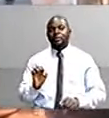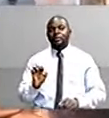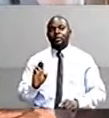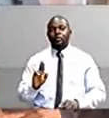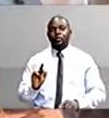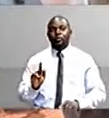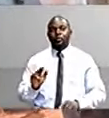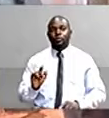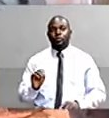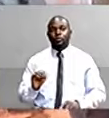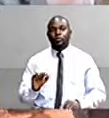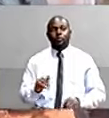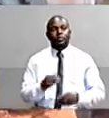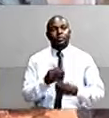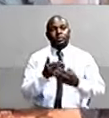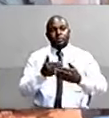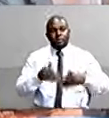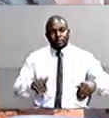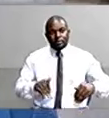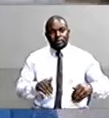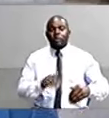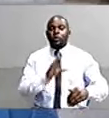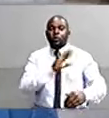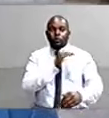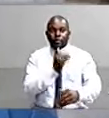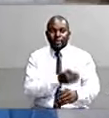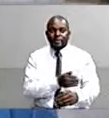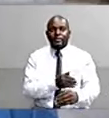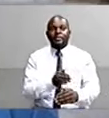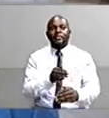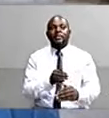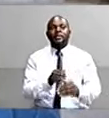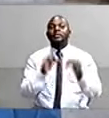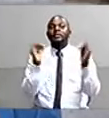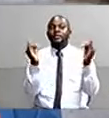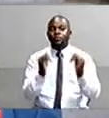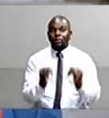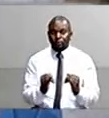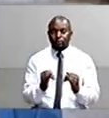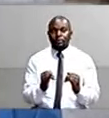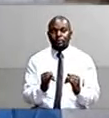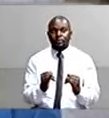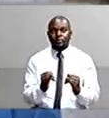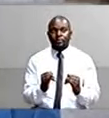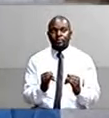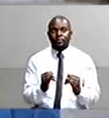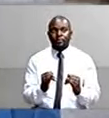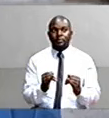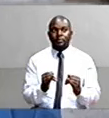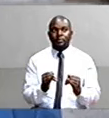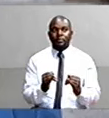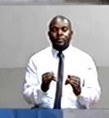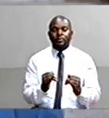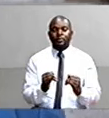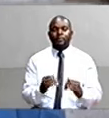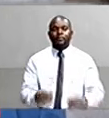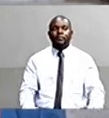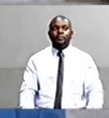the engineers shunned authorized instructions. So people don't take the instructions. And our staff normally go